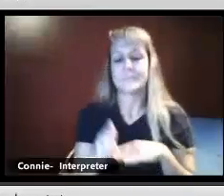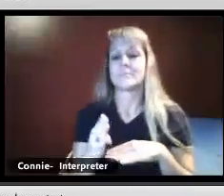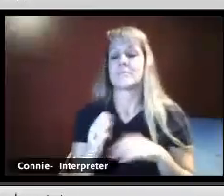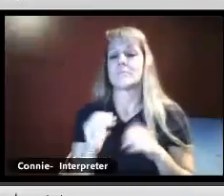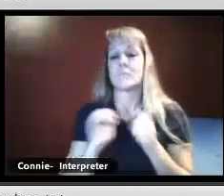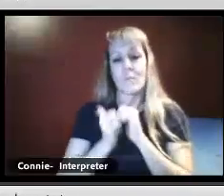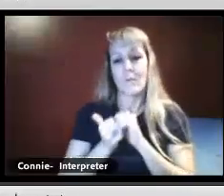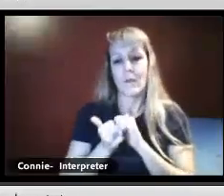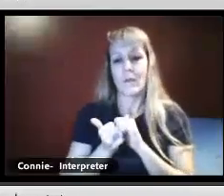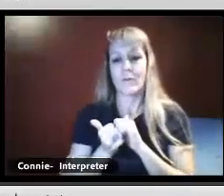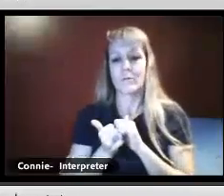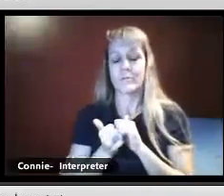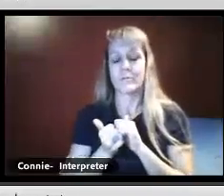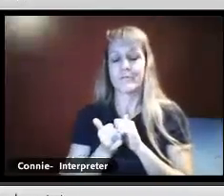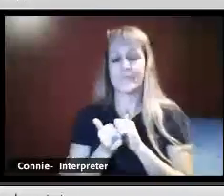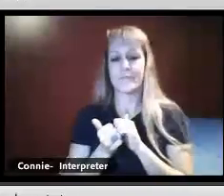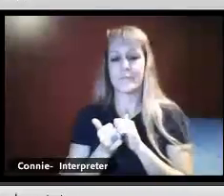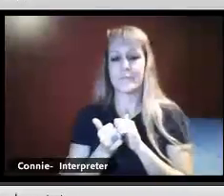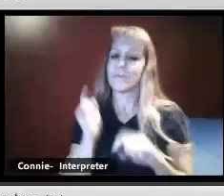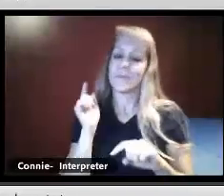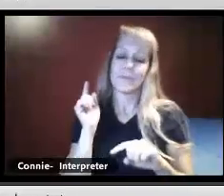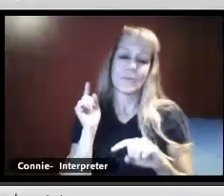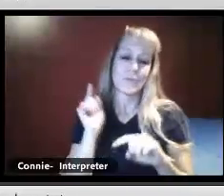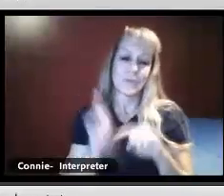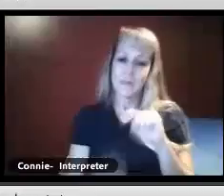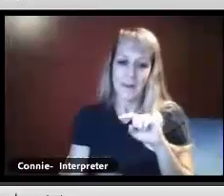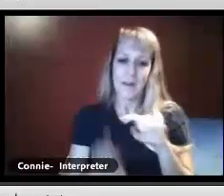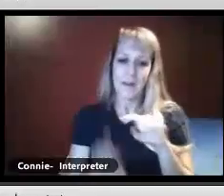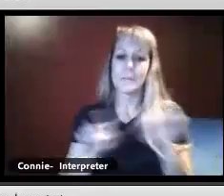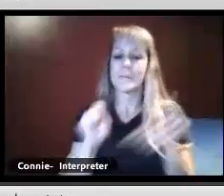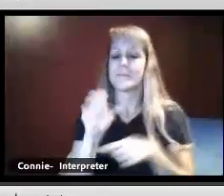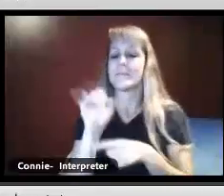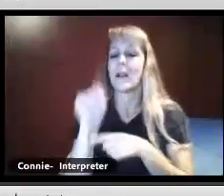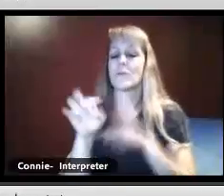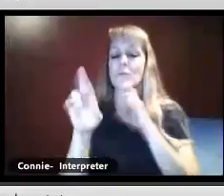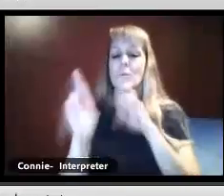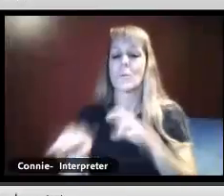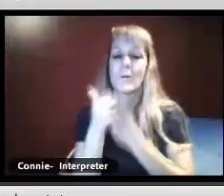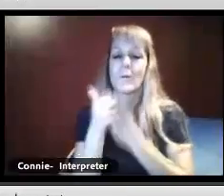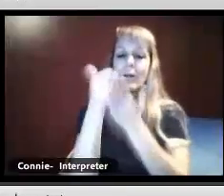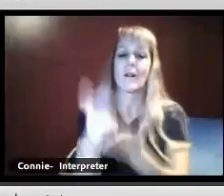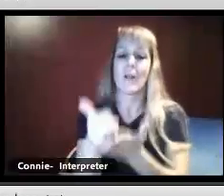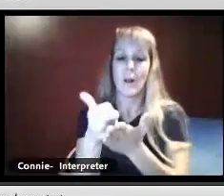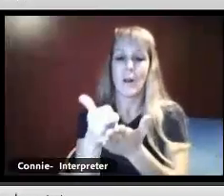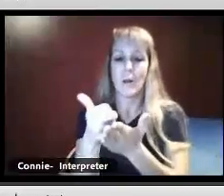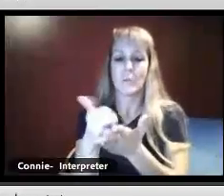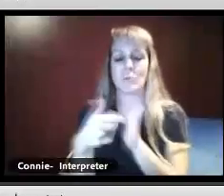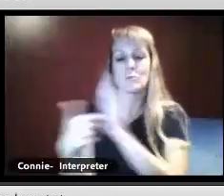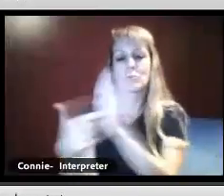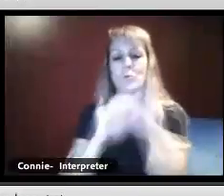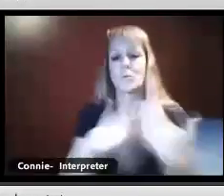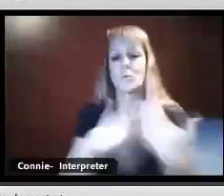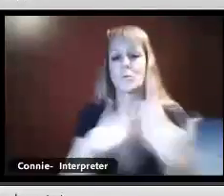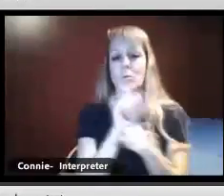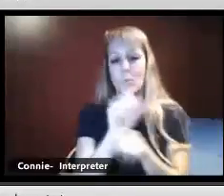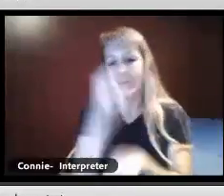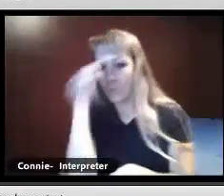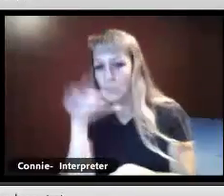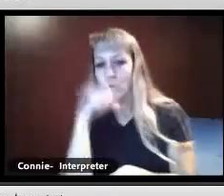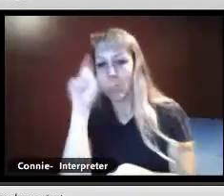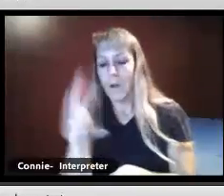is you can't necessarily, but the Scout Report does a lot of that work for you. So I